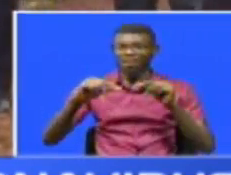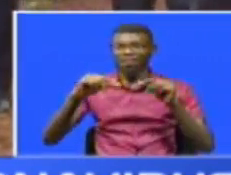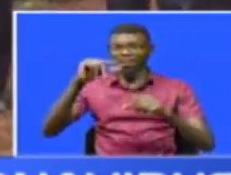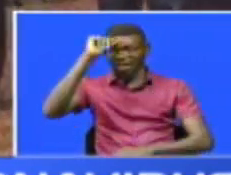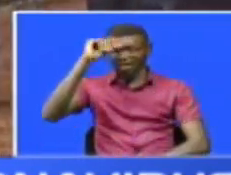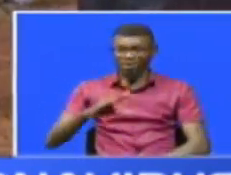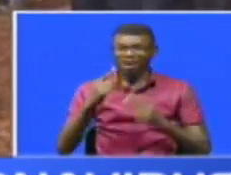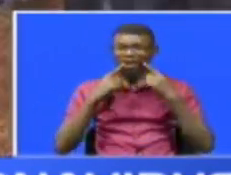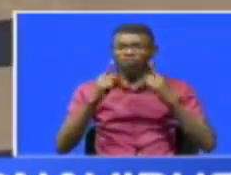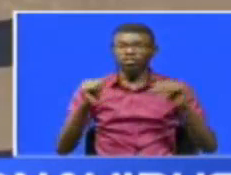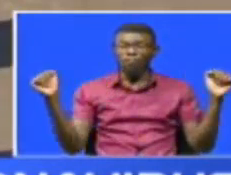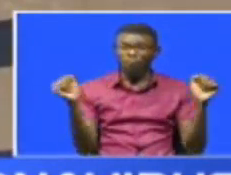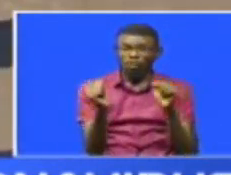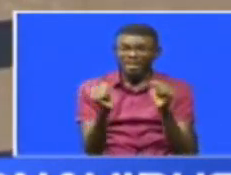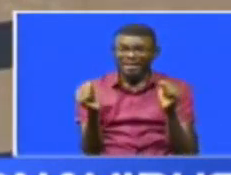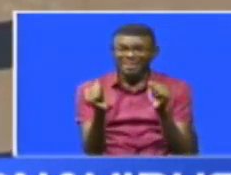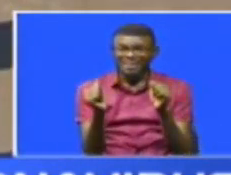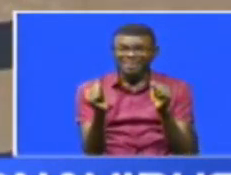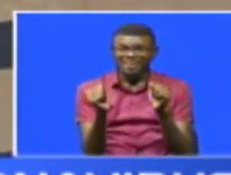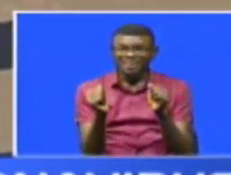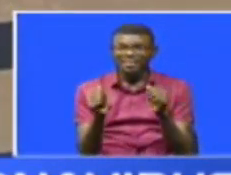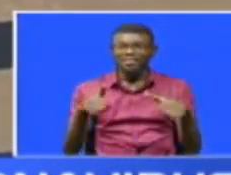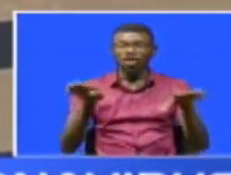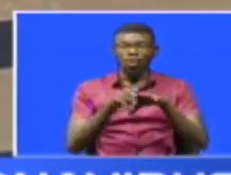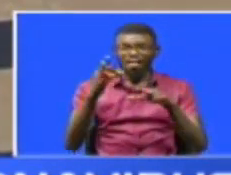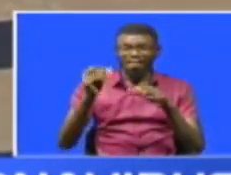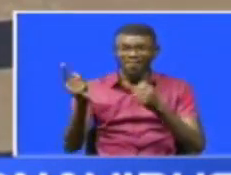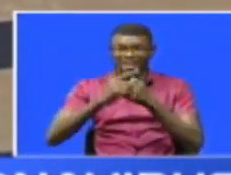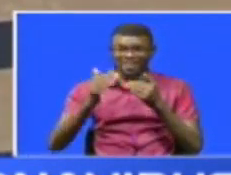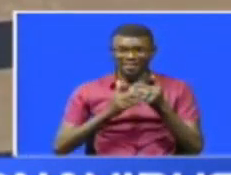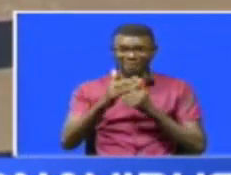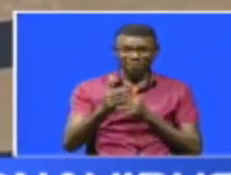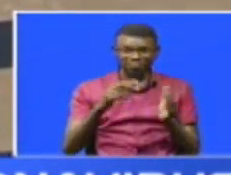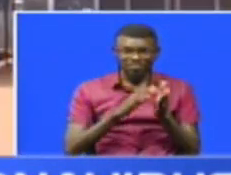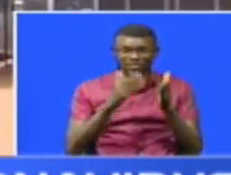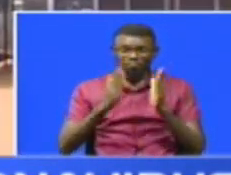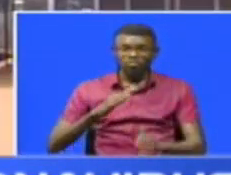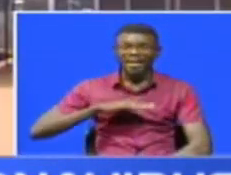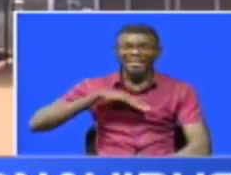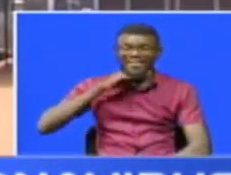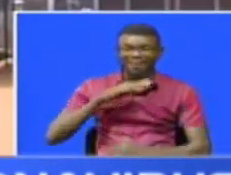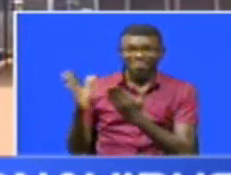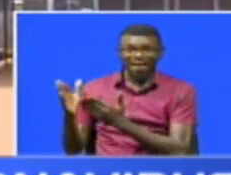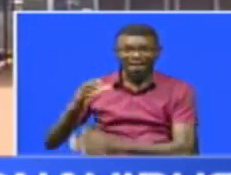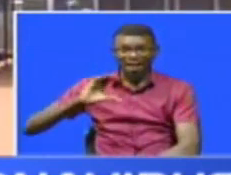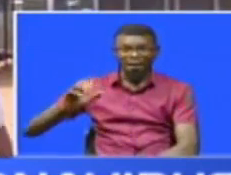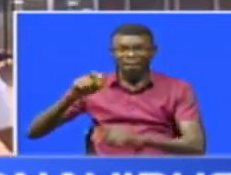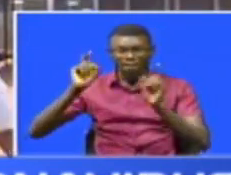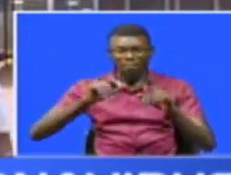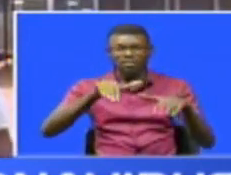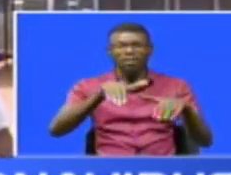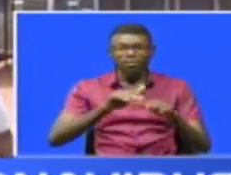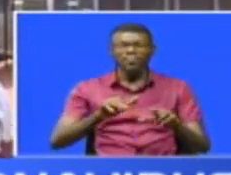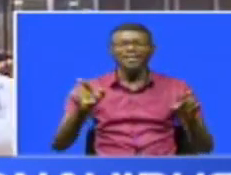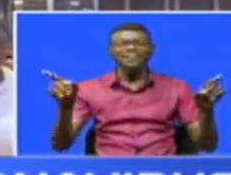closure of all mortuaries for a period of 30 days. Following the new directive, anyone who dies within the county is to be buried on the same day